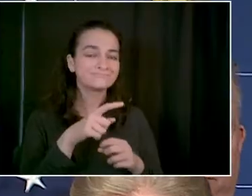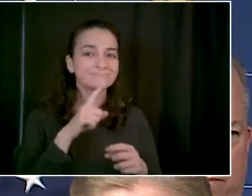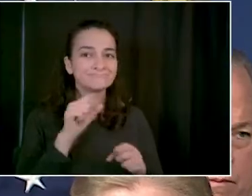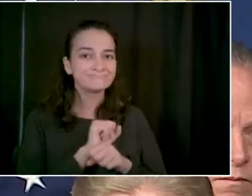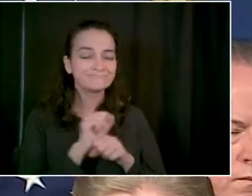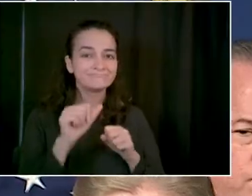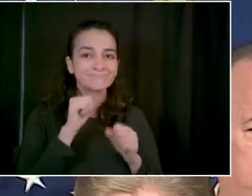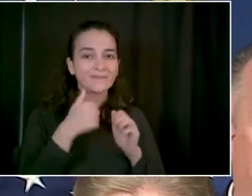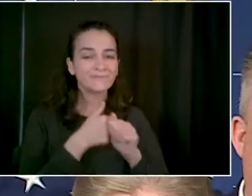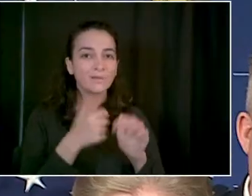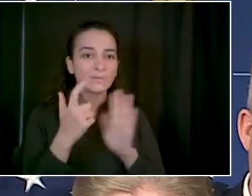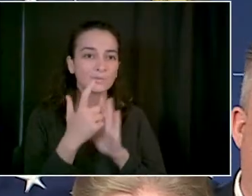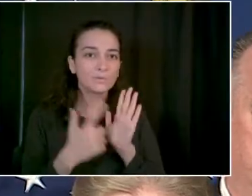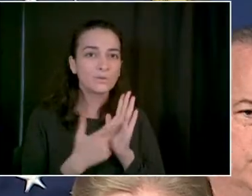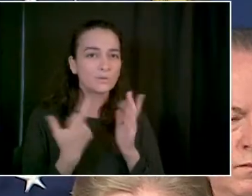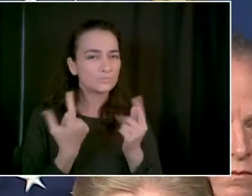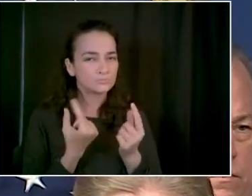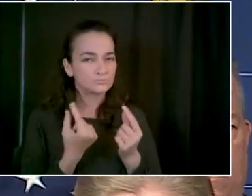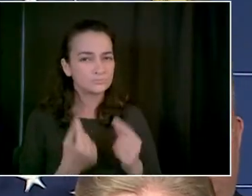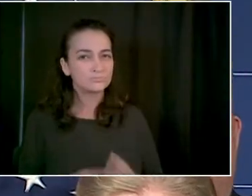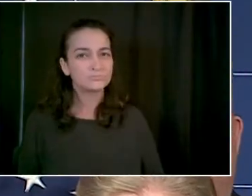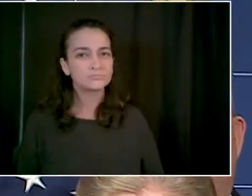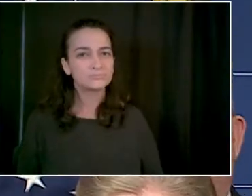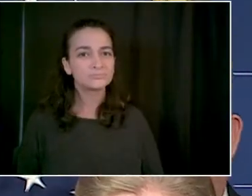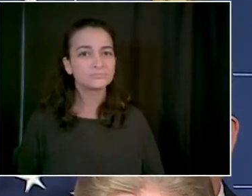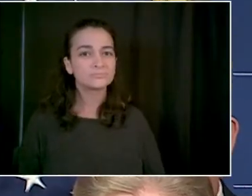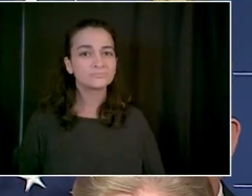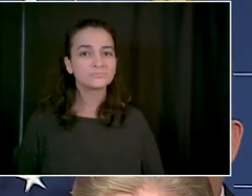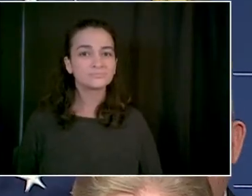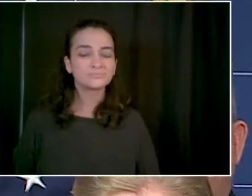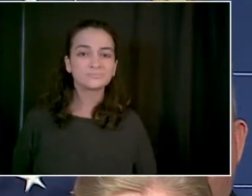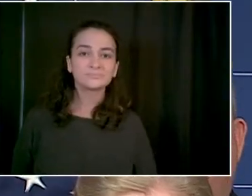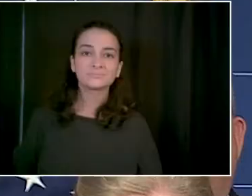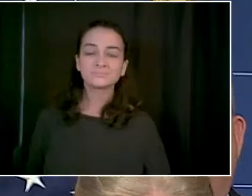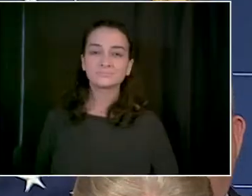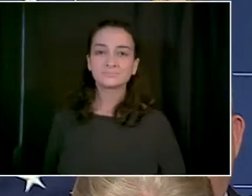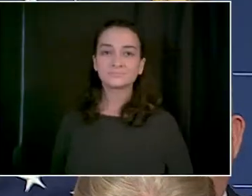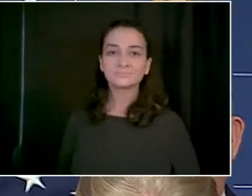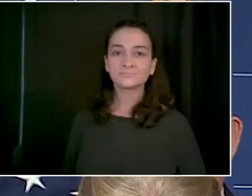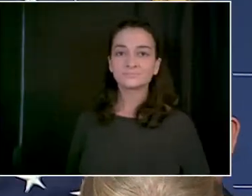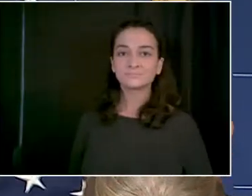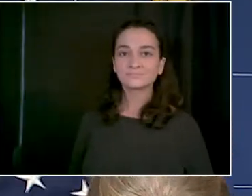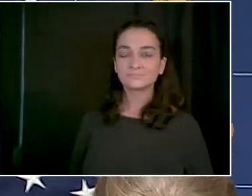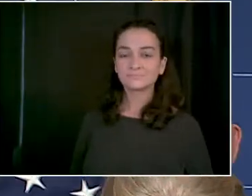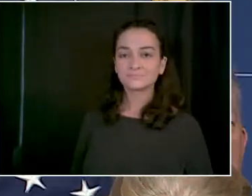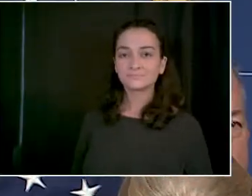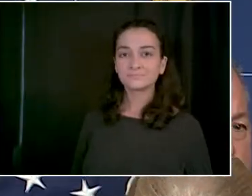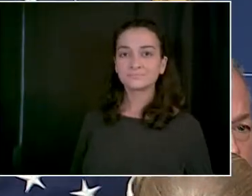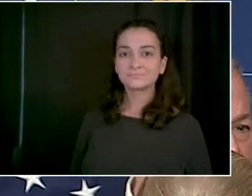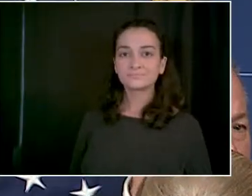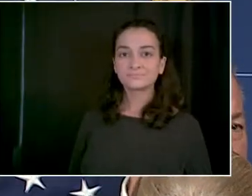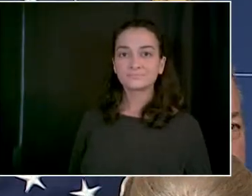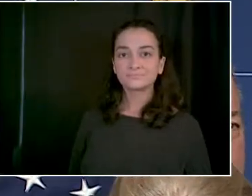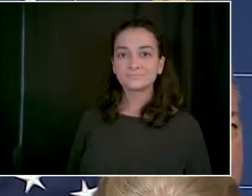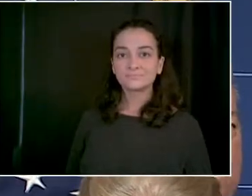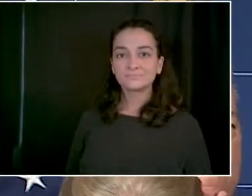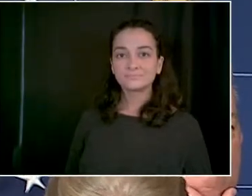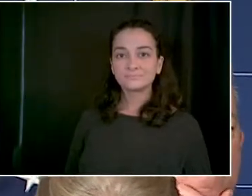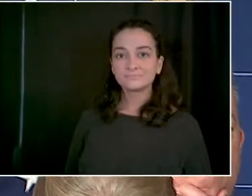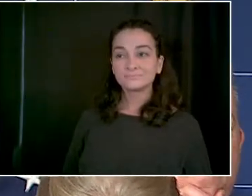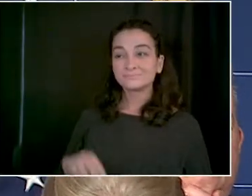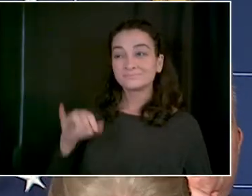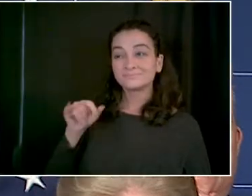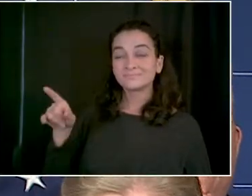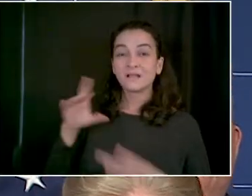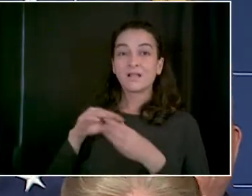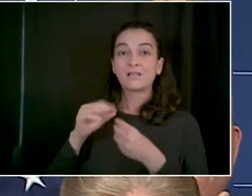safety plan. To us, a crime is a crime. And if we identify a location where crimes are taking place, it